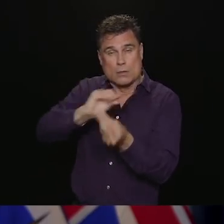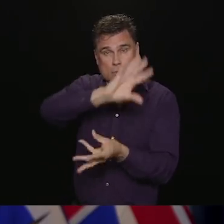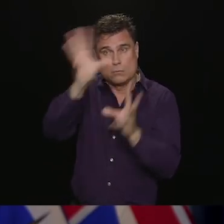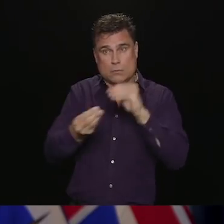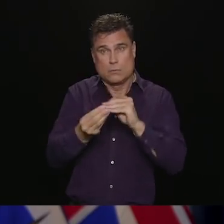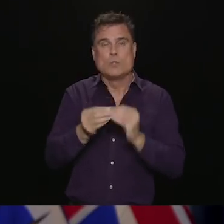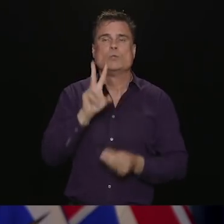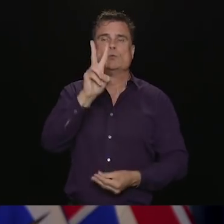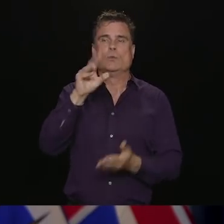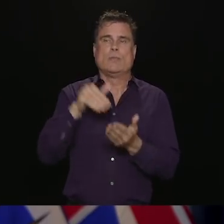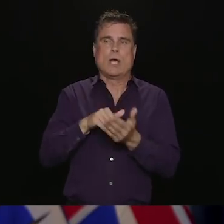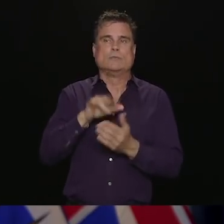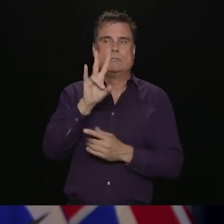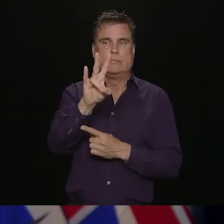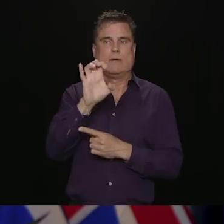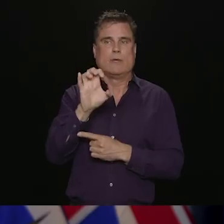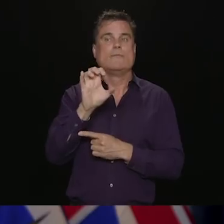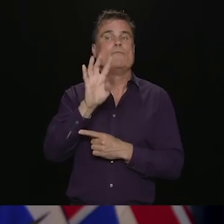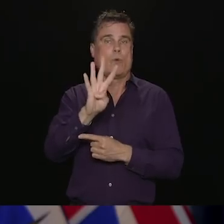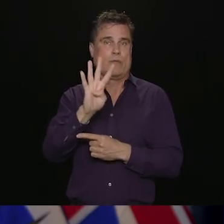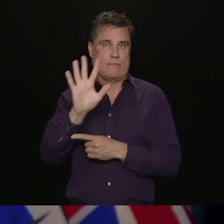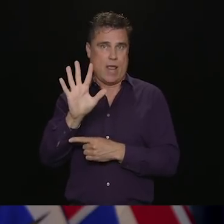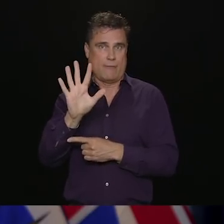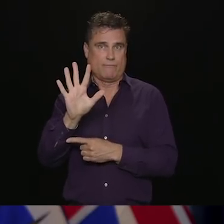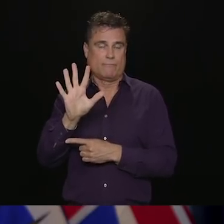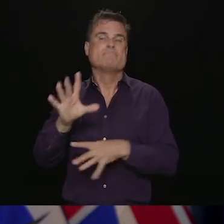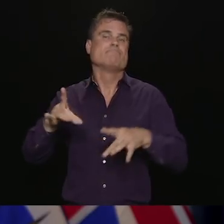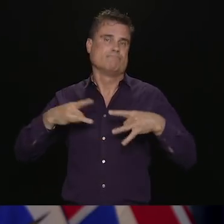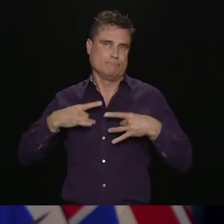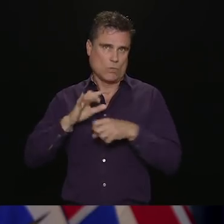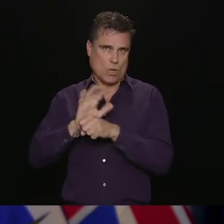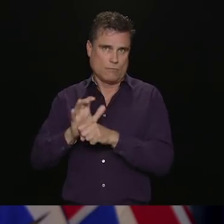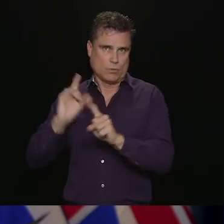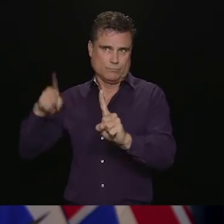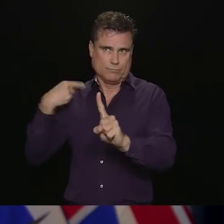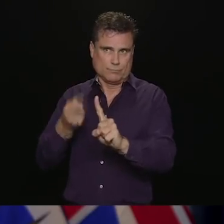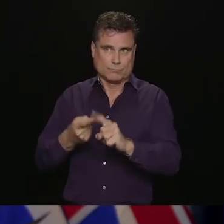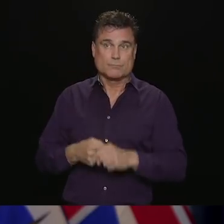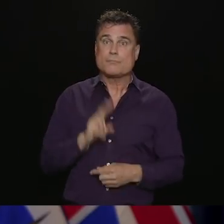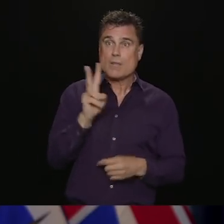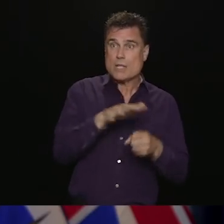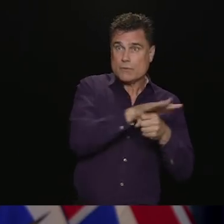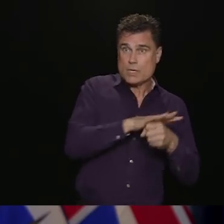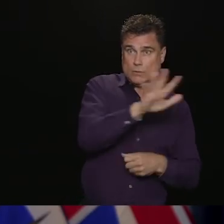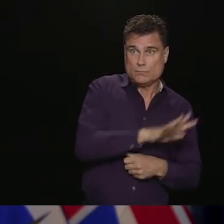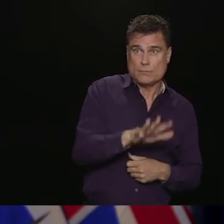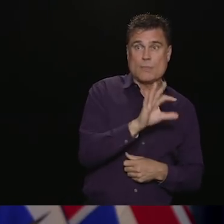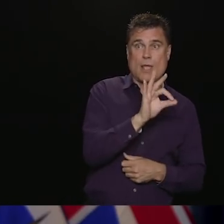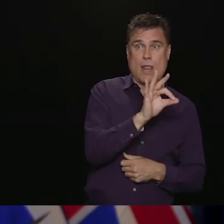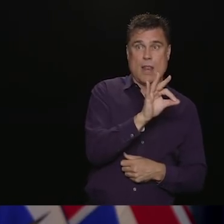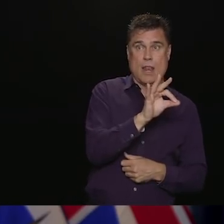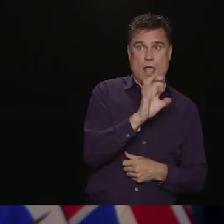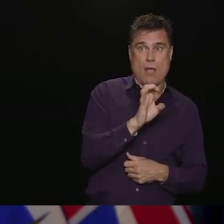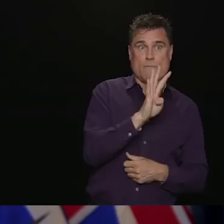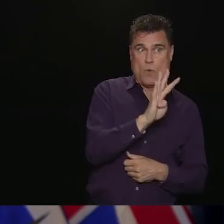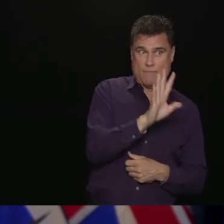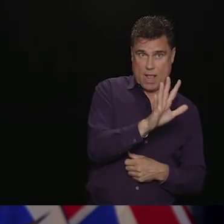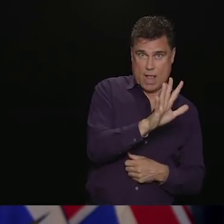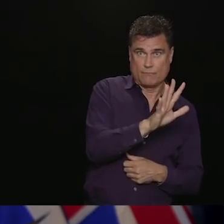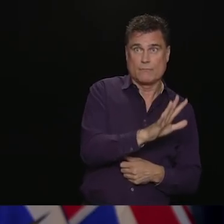2,745 people with COVID-19 in British Columbia. And that includes 934 people in the Vancouver Coastal Health Region,